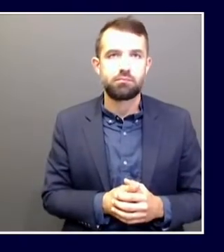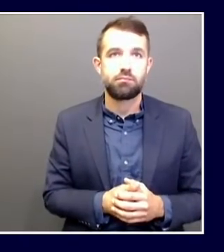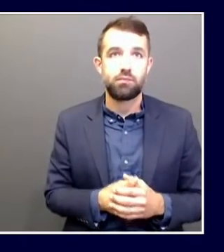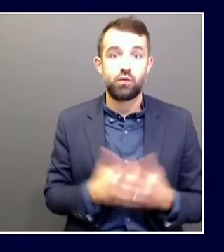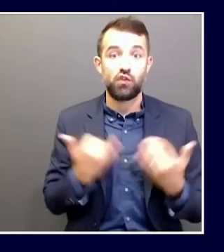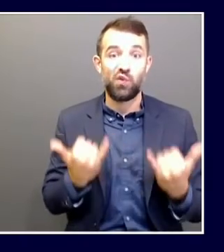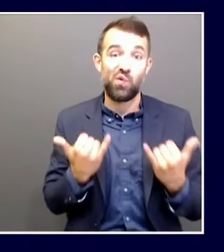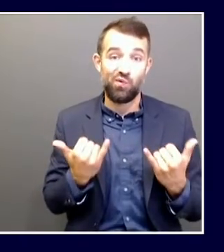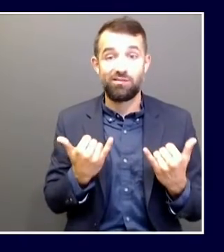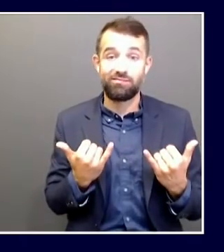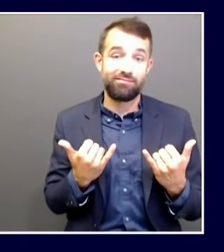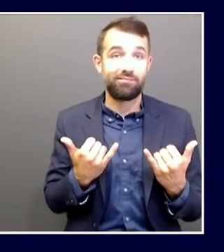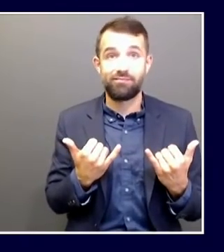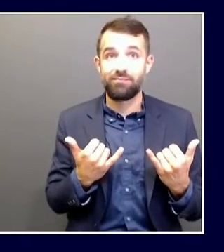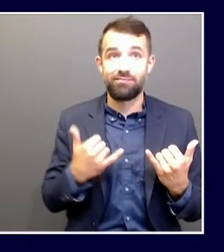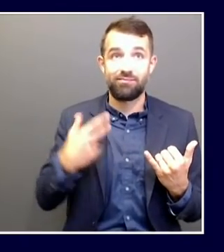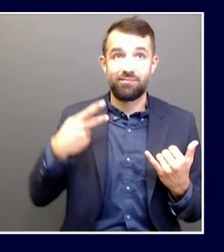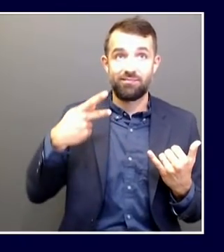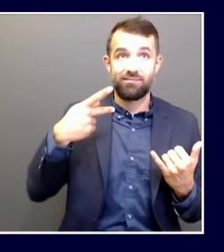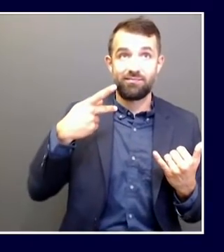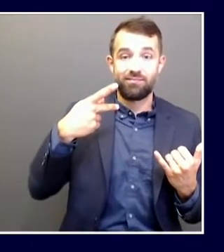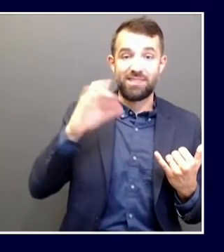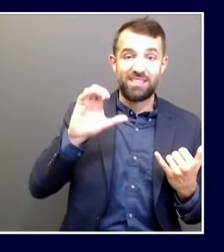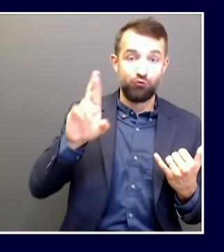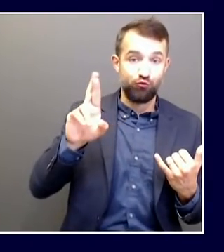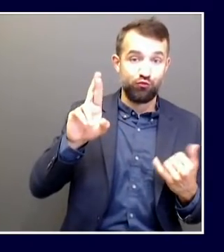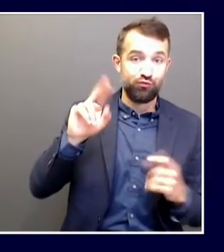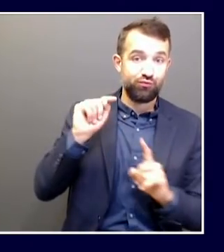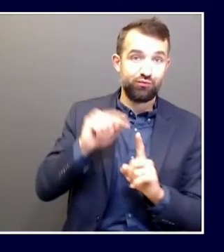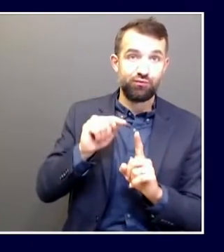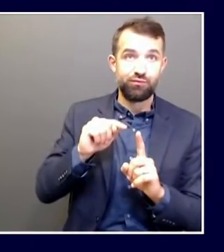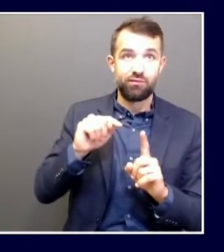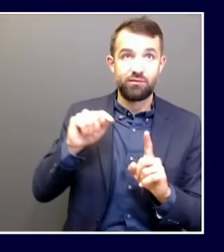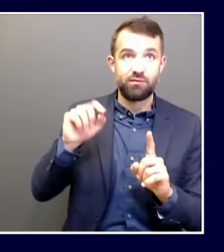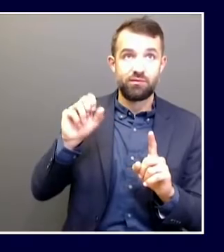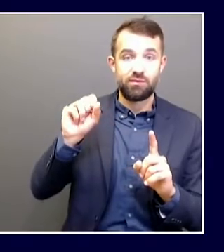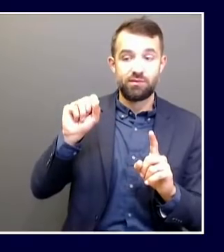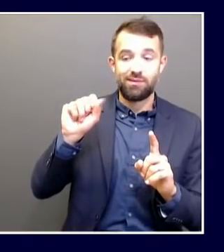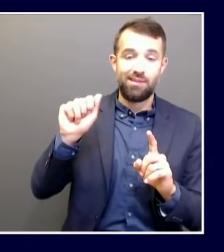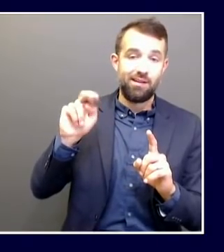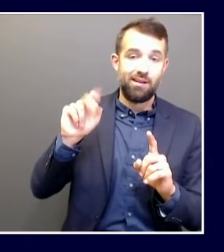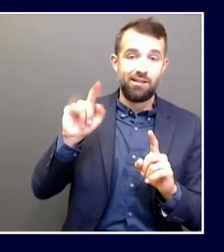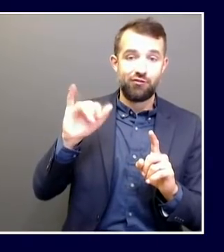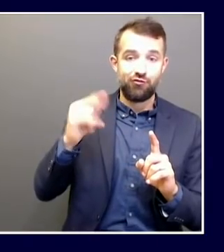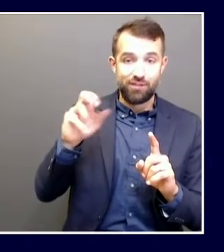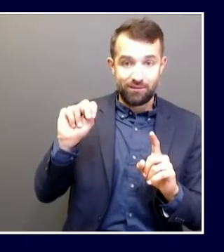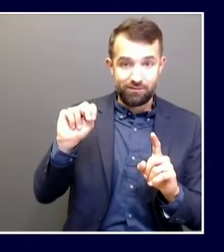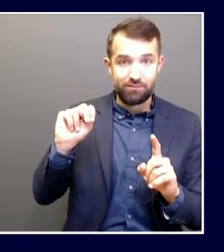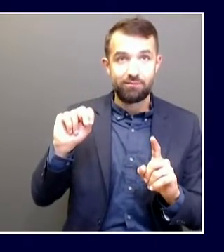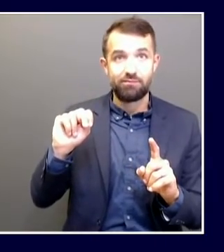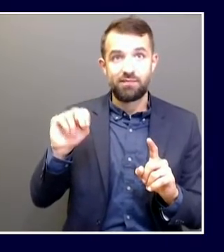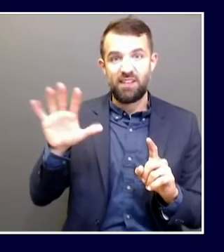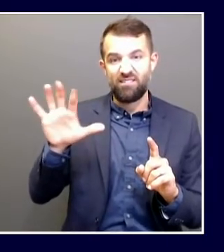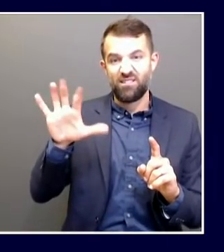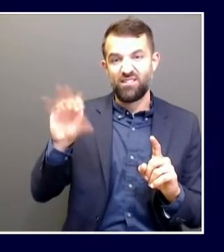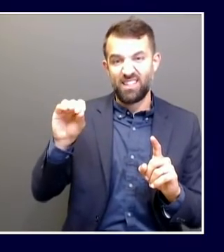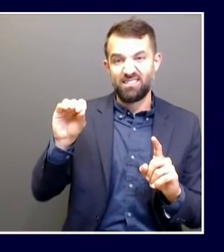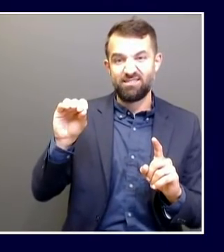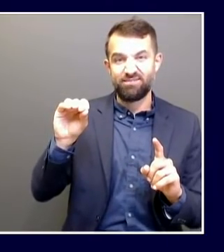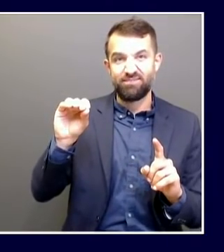between PCR and antigen about 550 per day. That has come down a little bit. It's a good